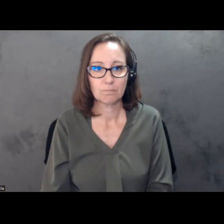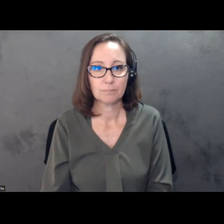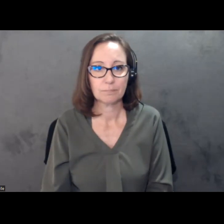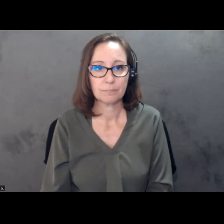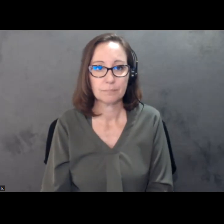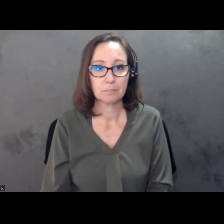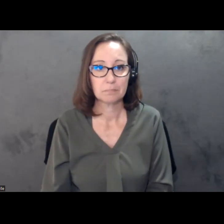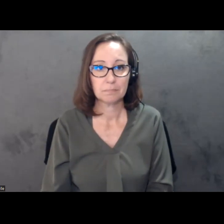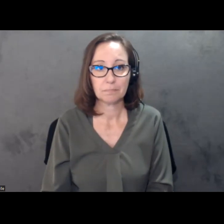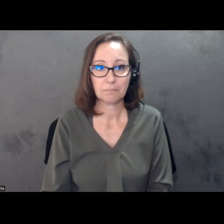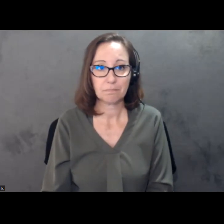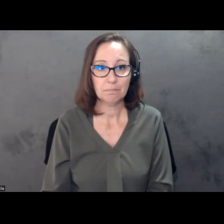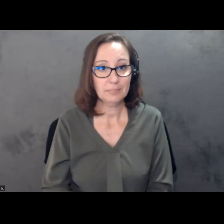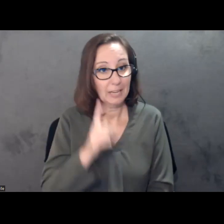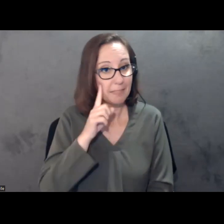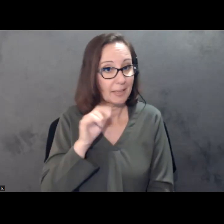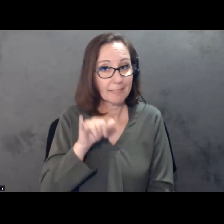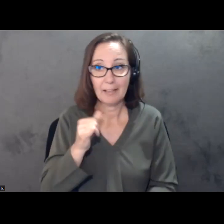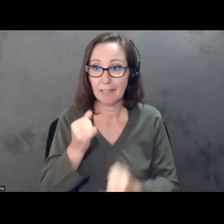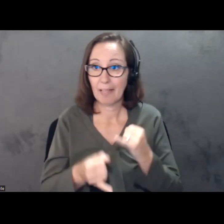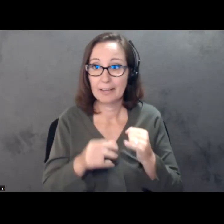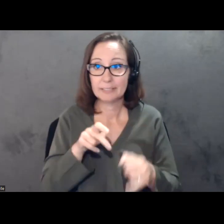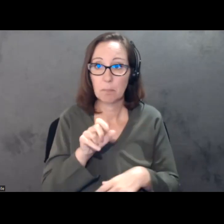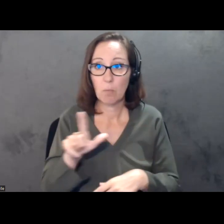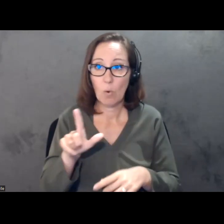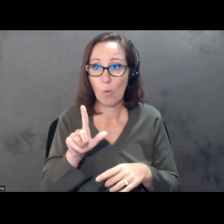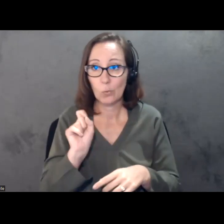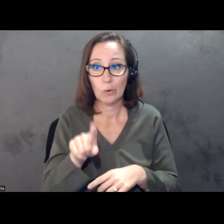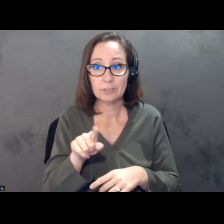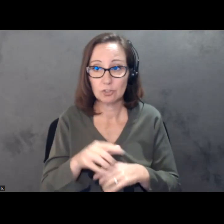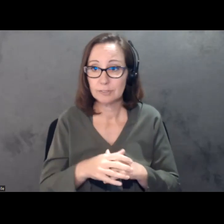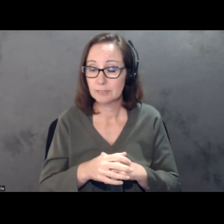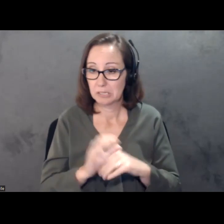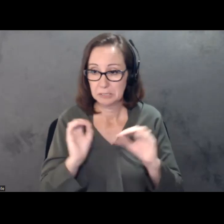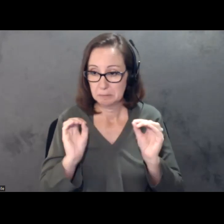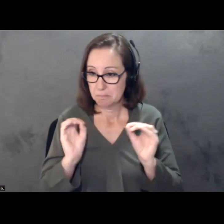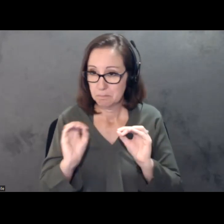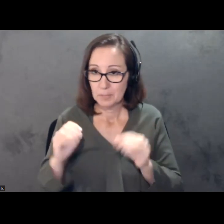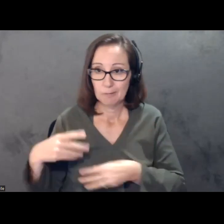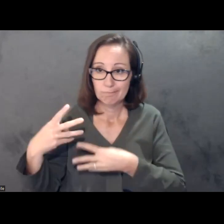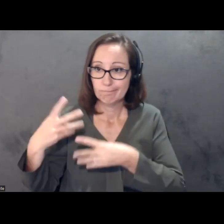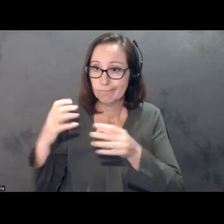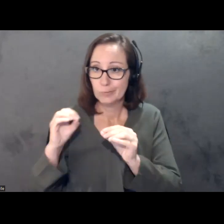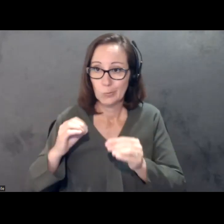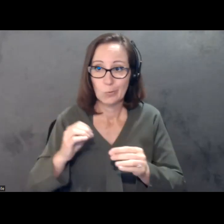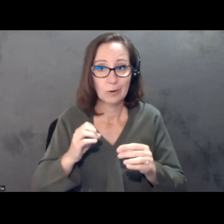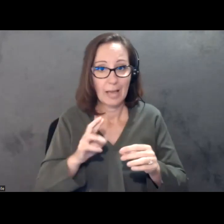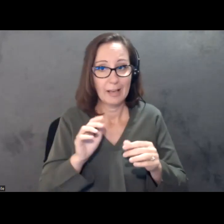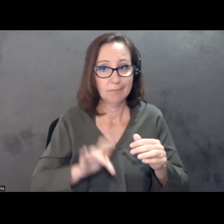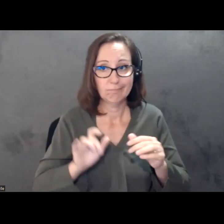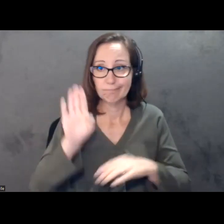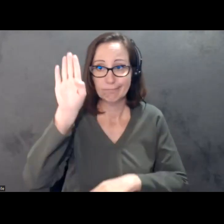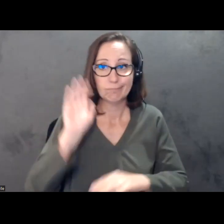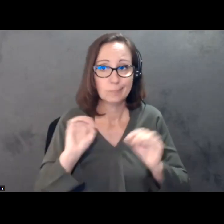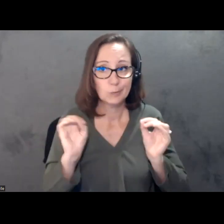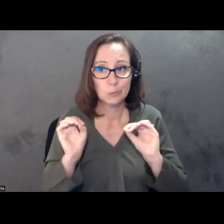I think that's our last poll question. So it doesn't look like we have any other questions coming in live.